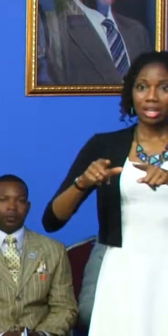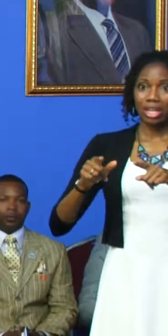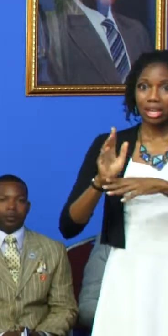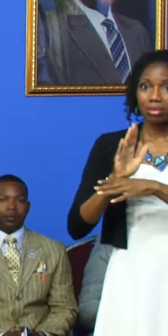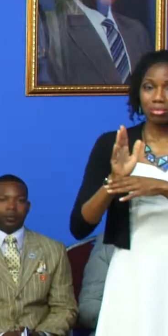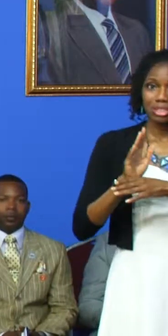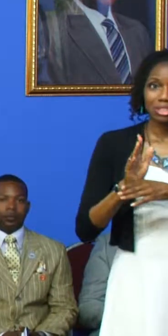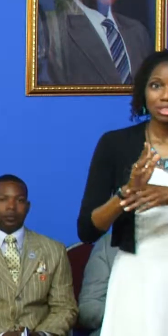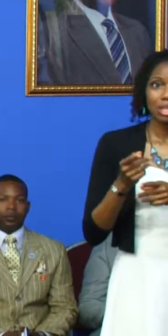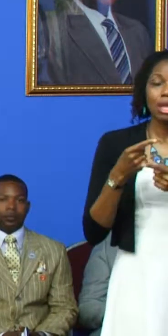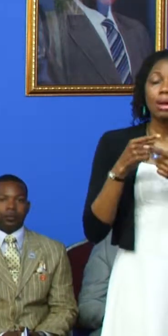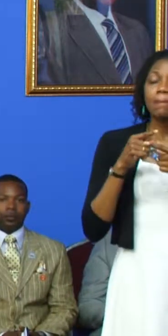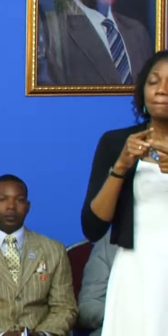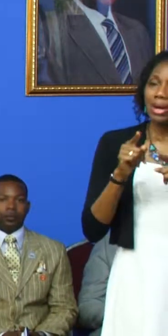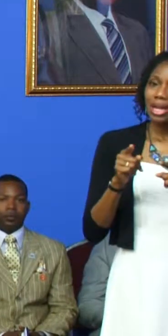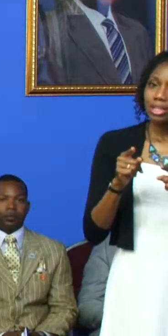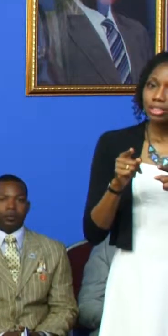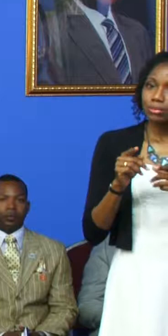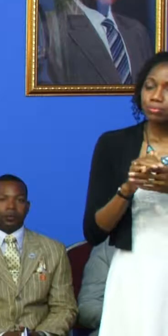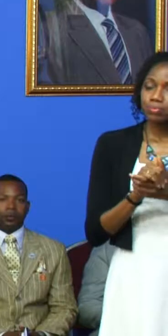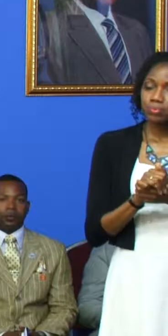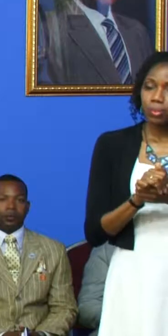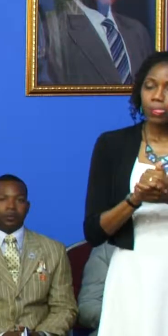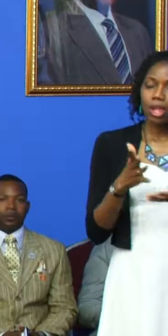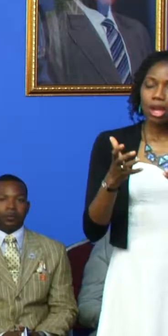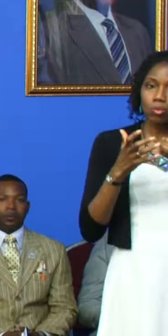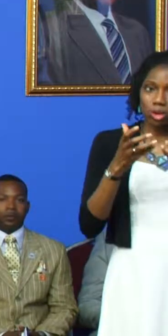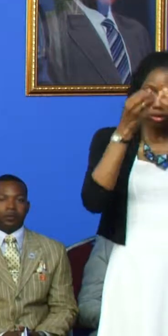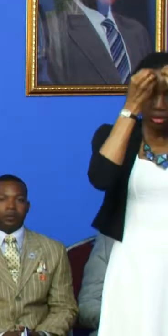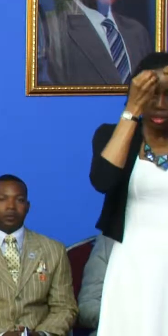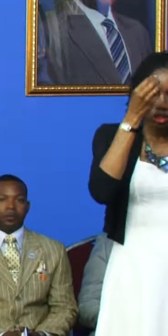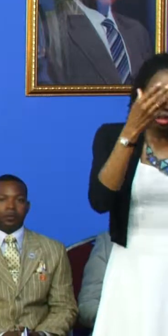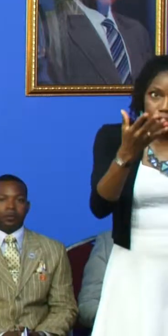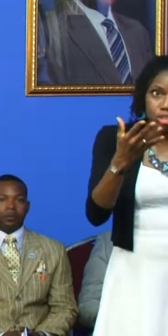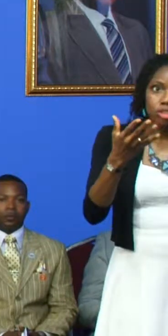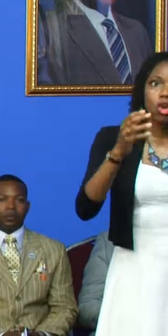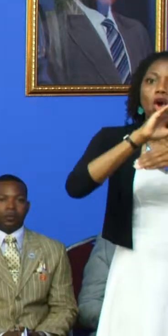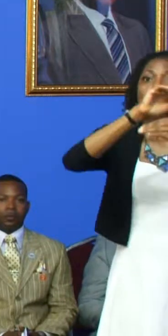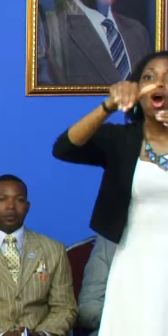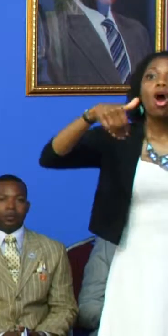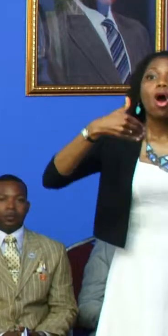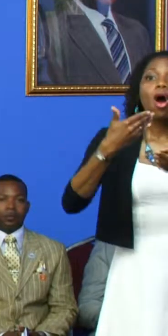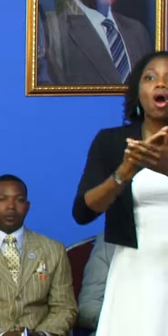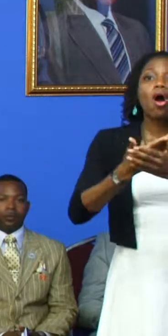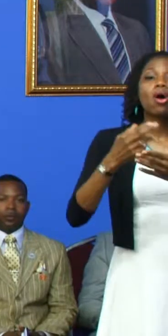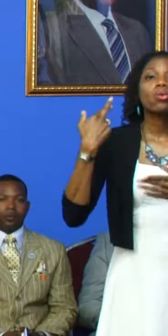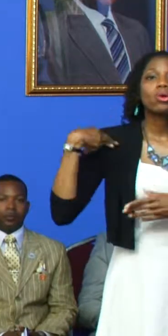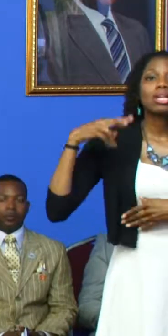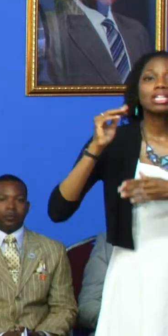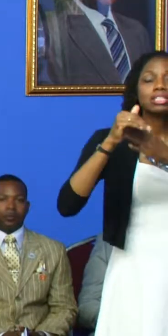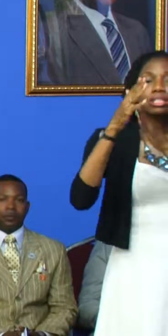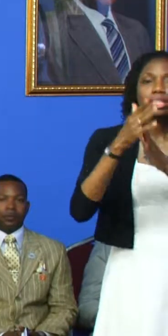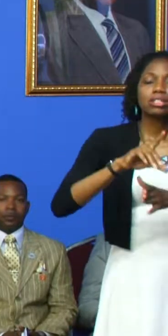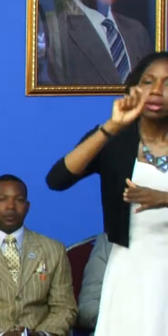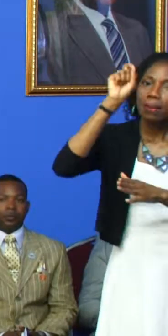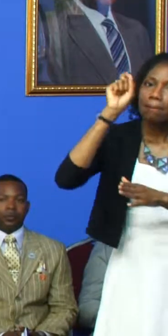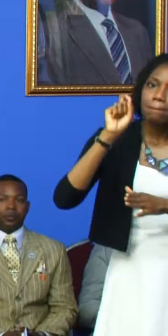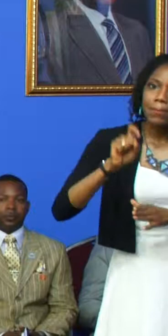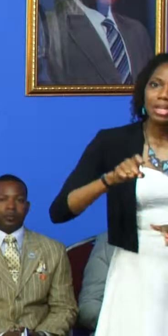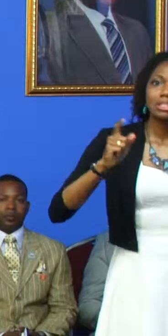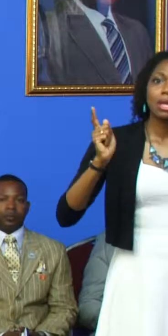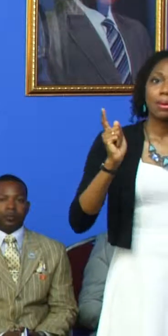to ministers that they must meet us in Washington August